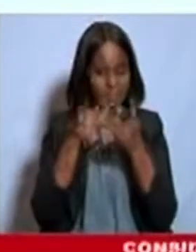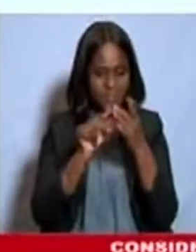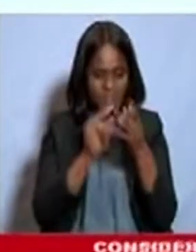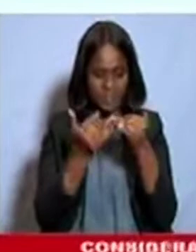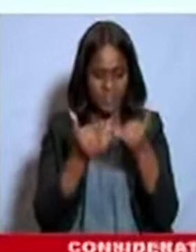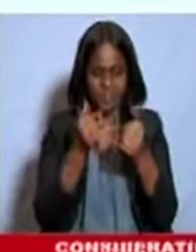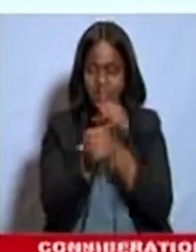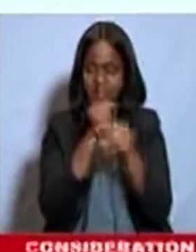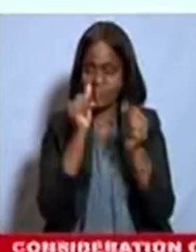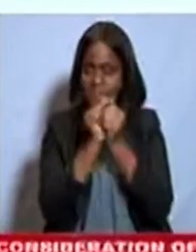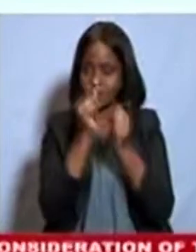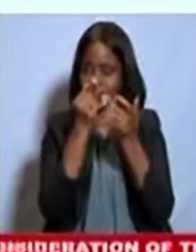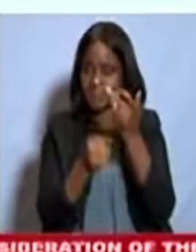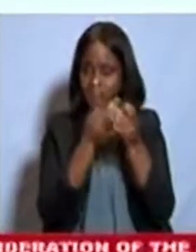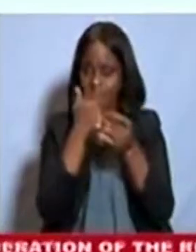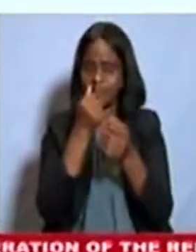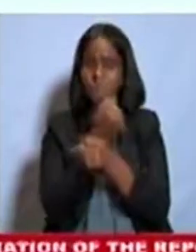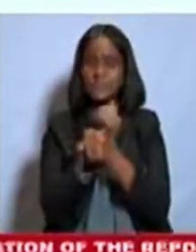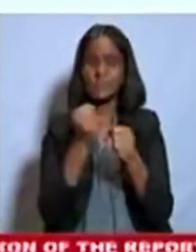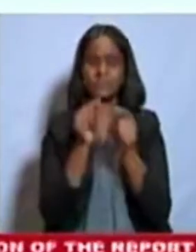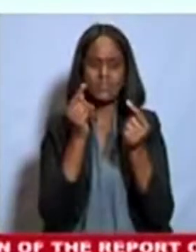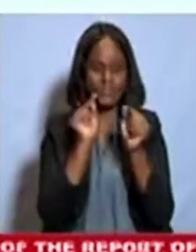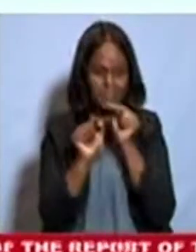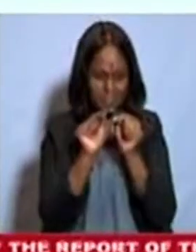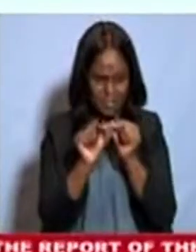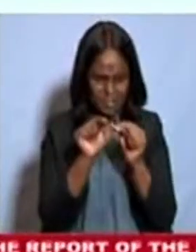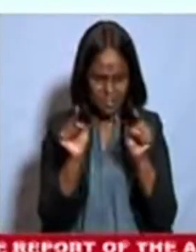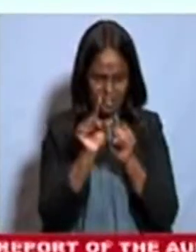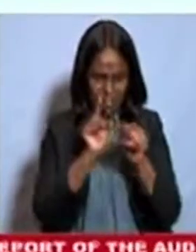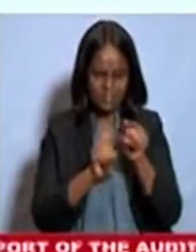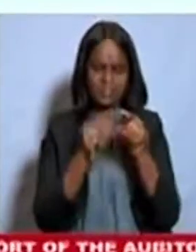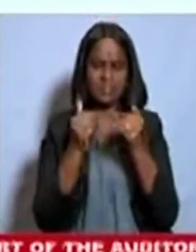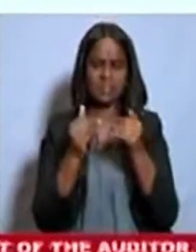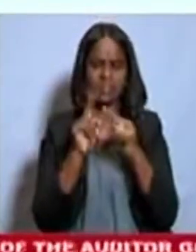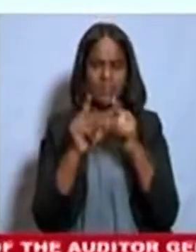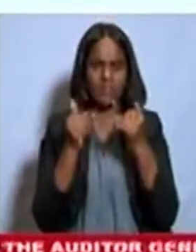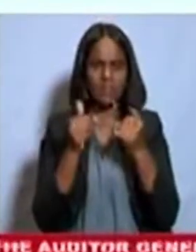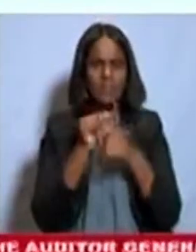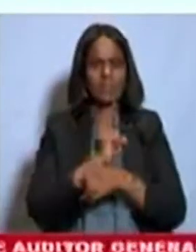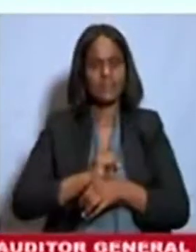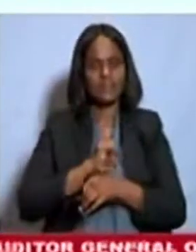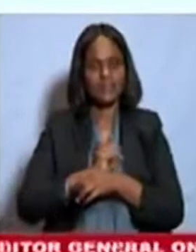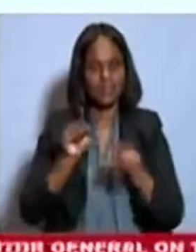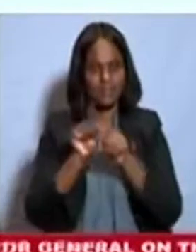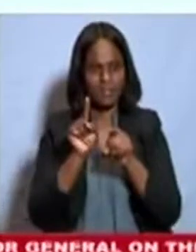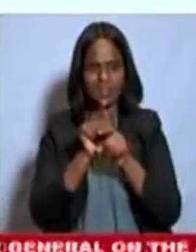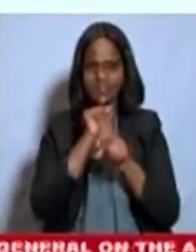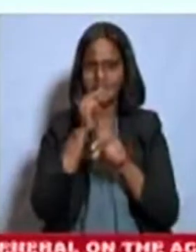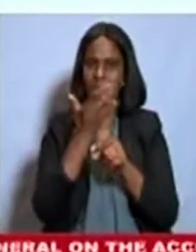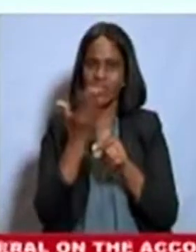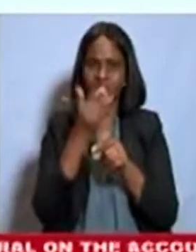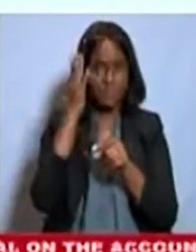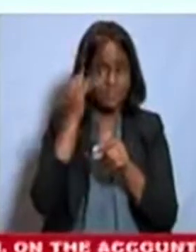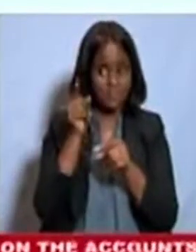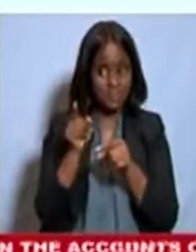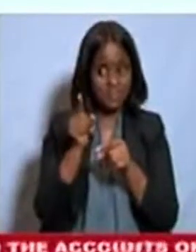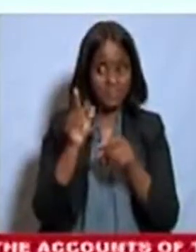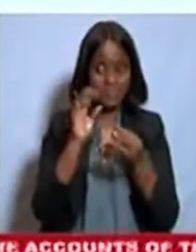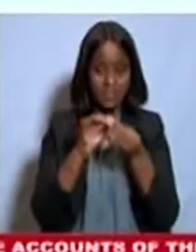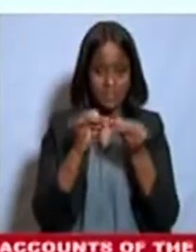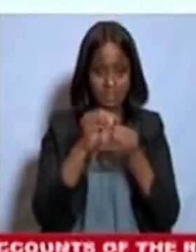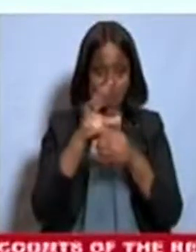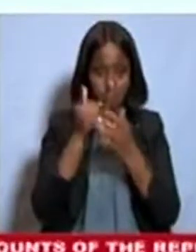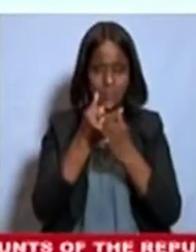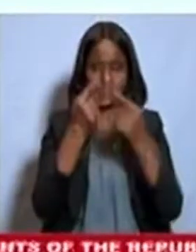now dealing with should have been handled right there and then. But unfortunately it was not, and that's why affidavits were